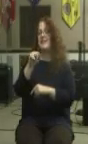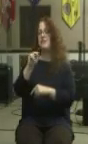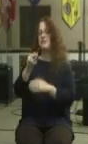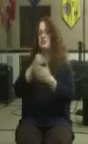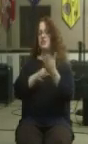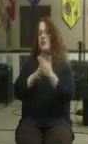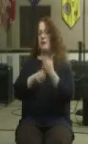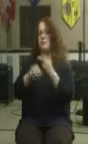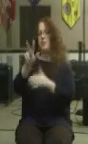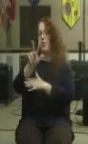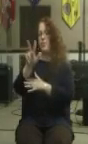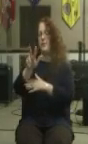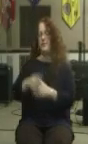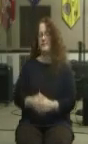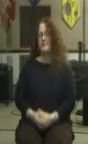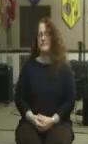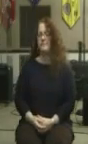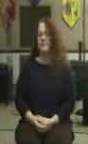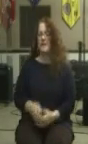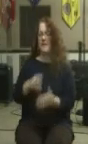Go to Galatians chapter 3.